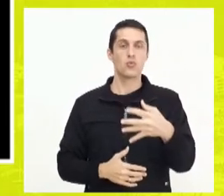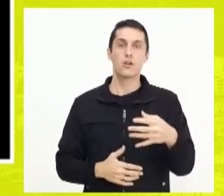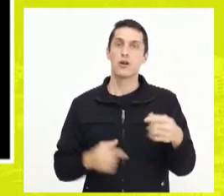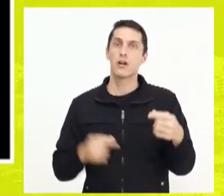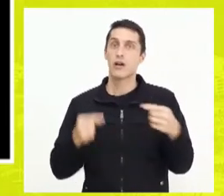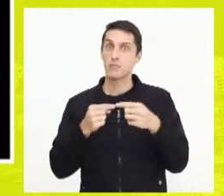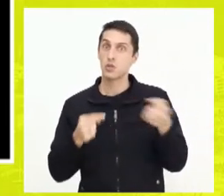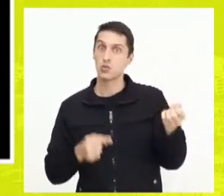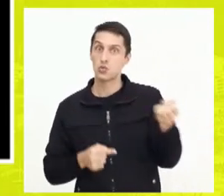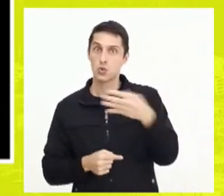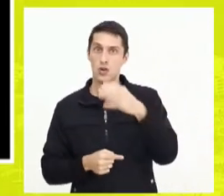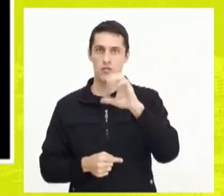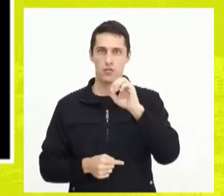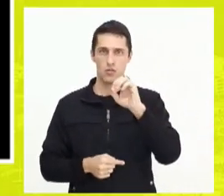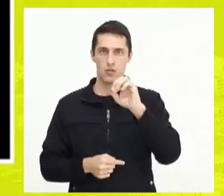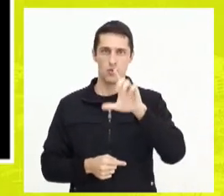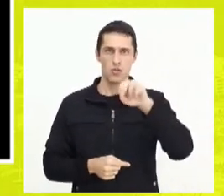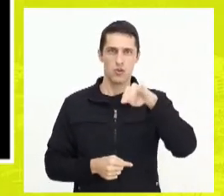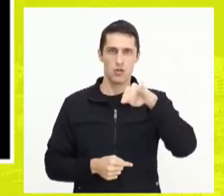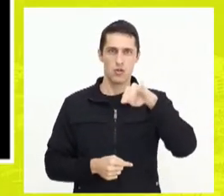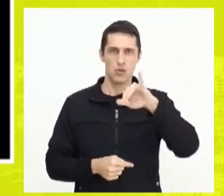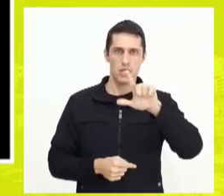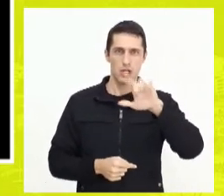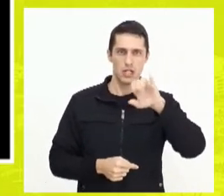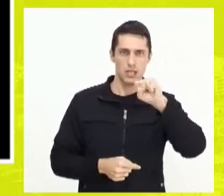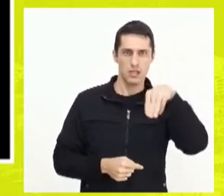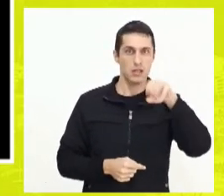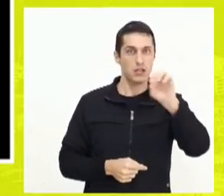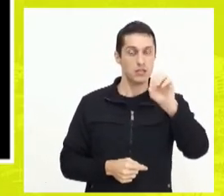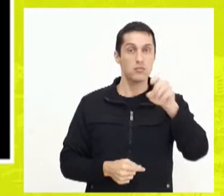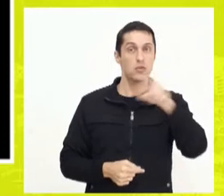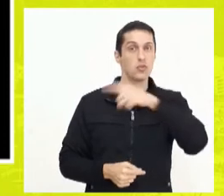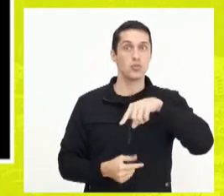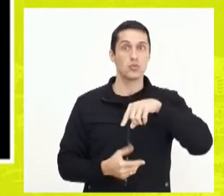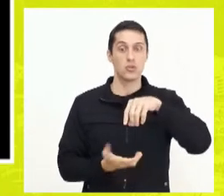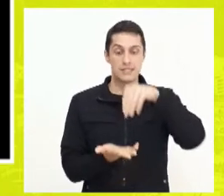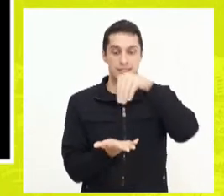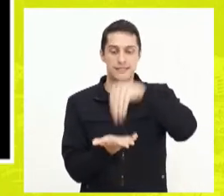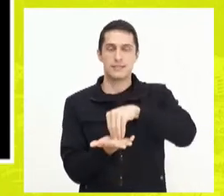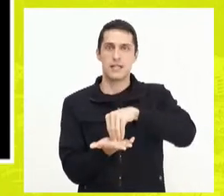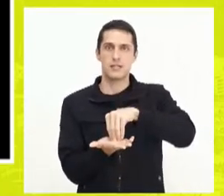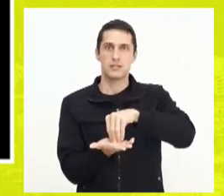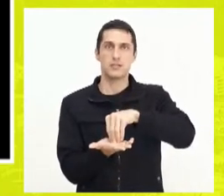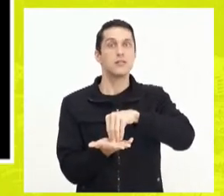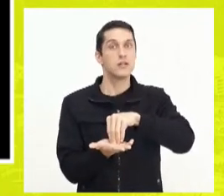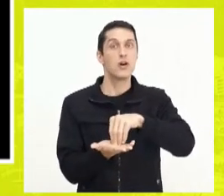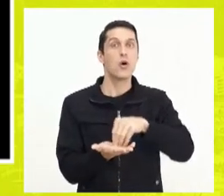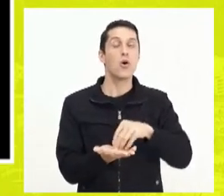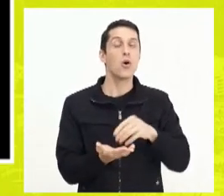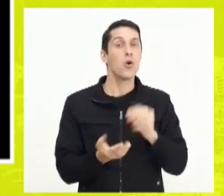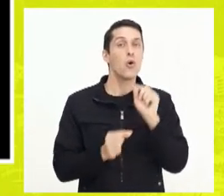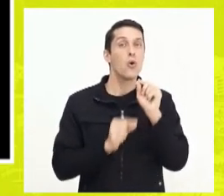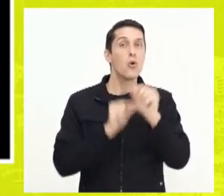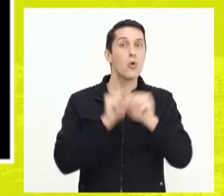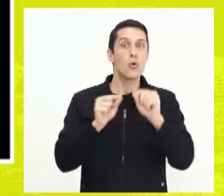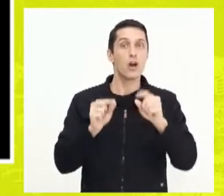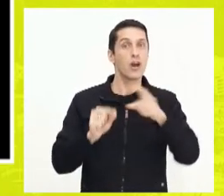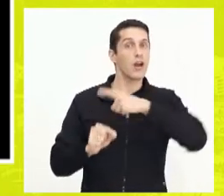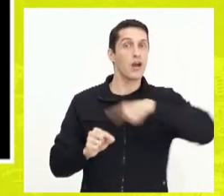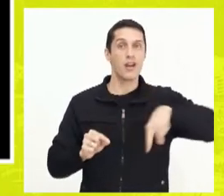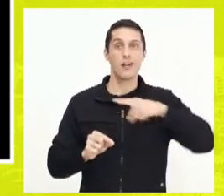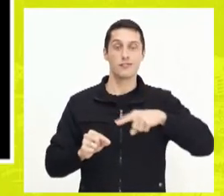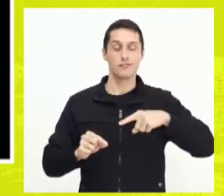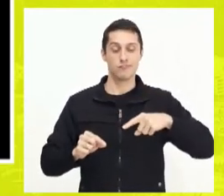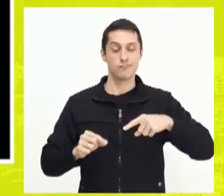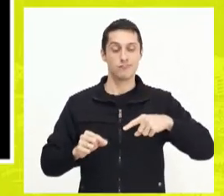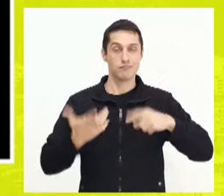uh because this schedule represents a new type of colonialism in order to be you know the